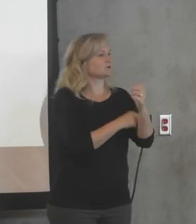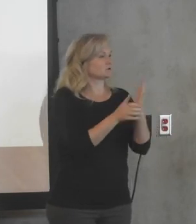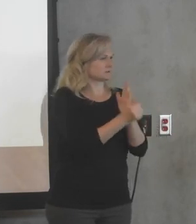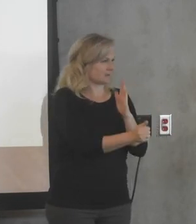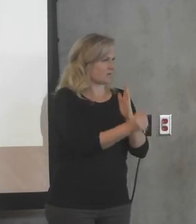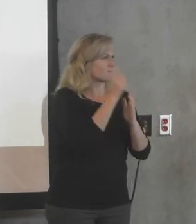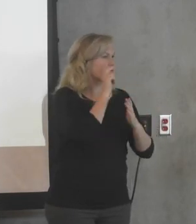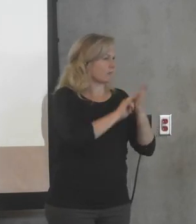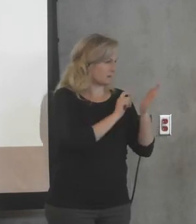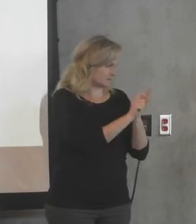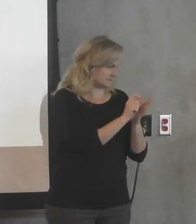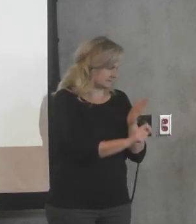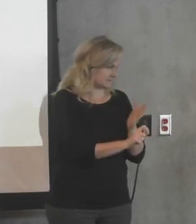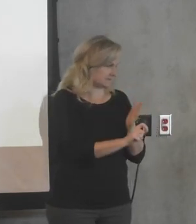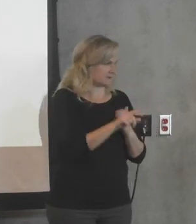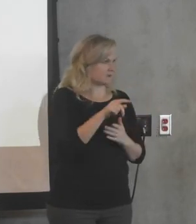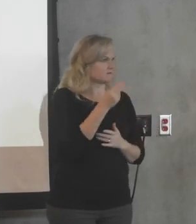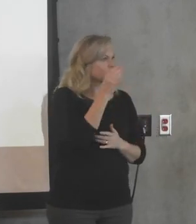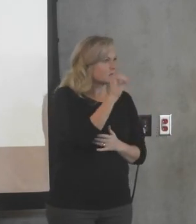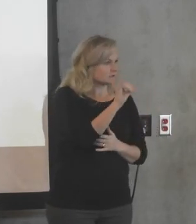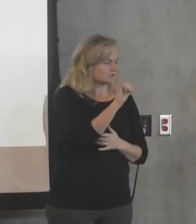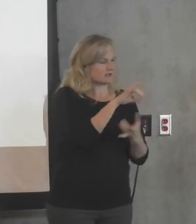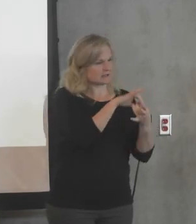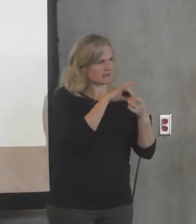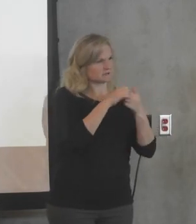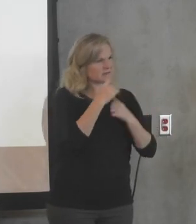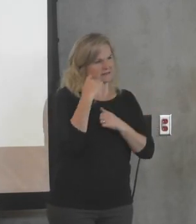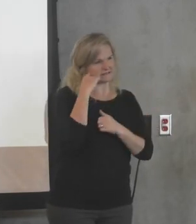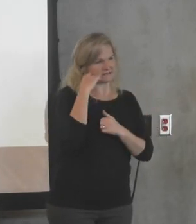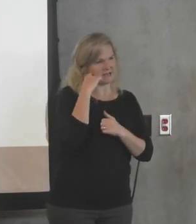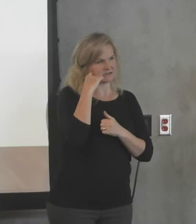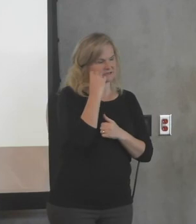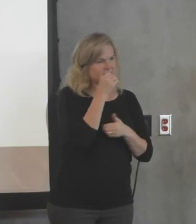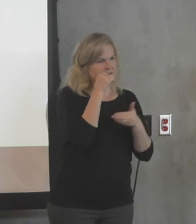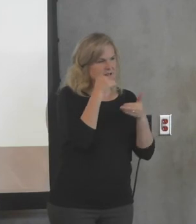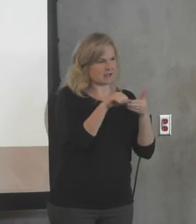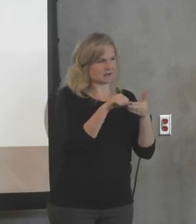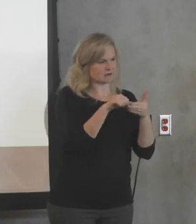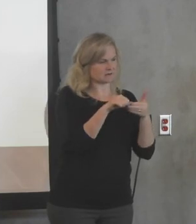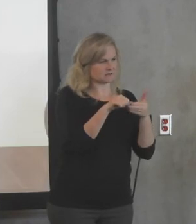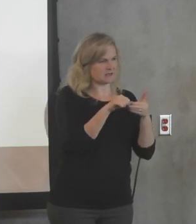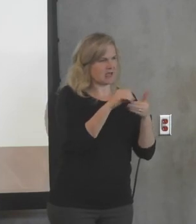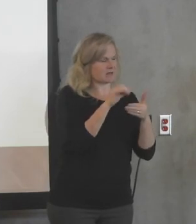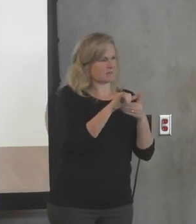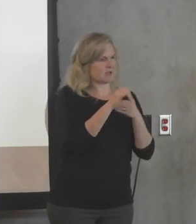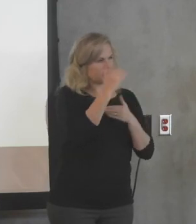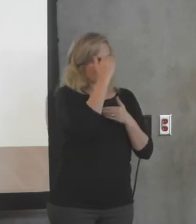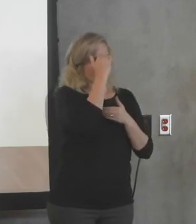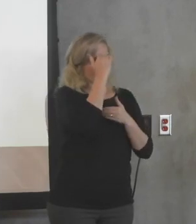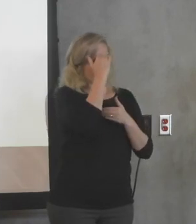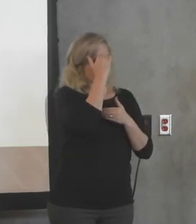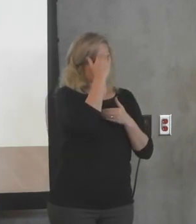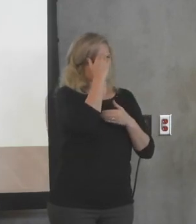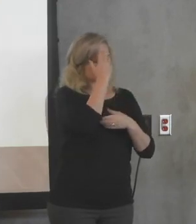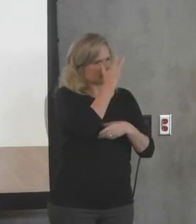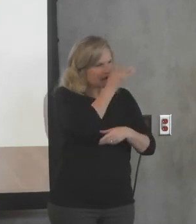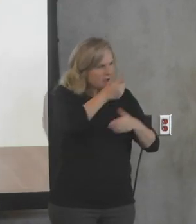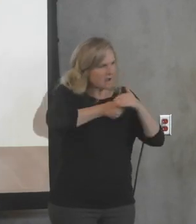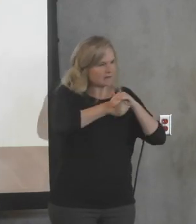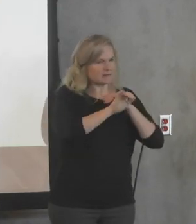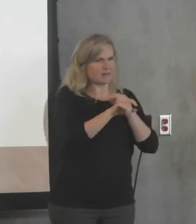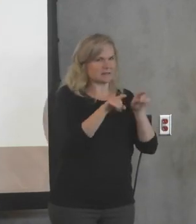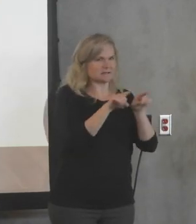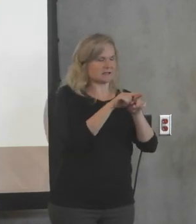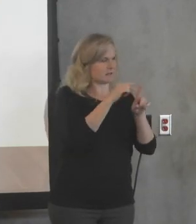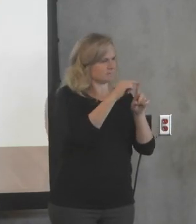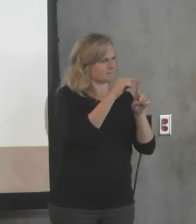literacy. Phonology has to do with those sounds and letters, and phonemic awareness falls within this umbrella, so that's a big term